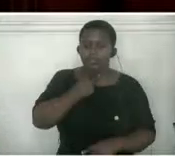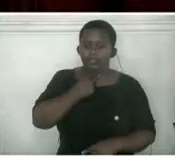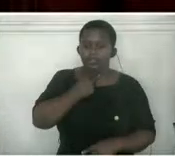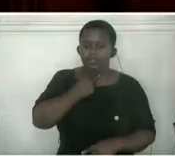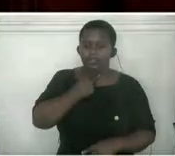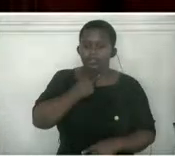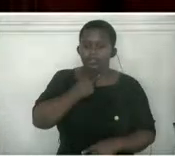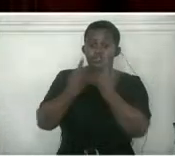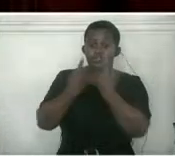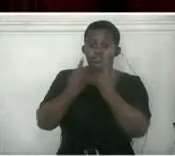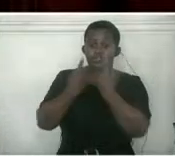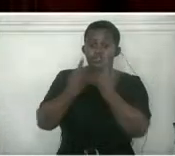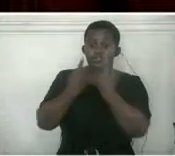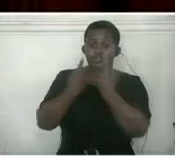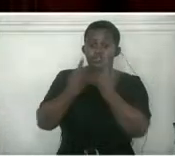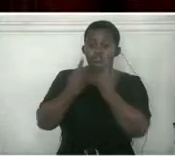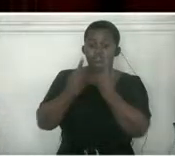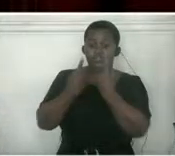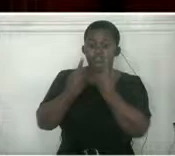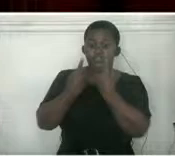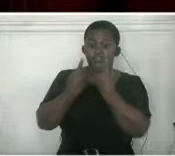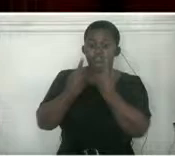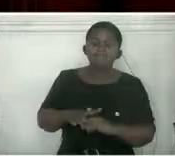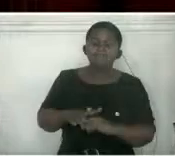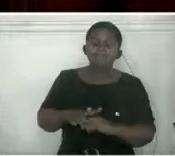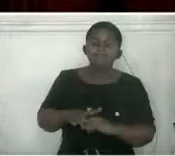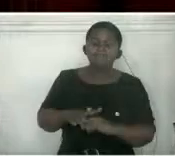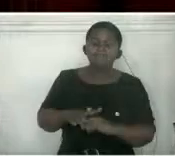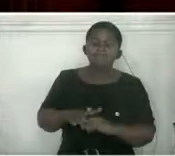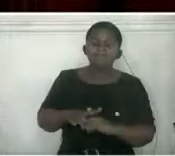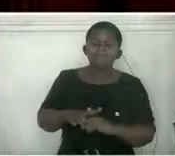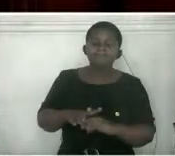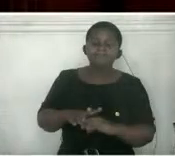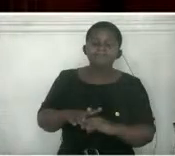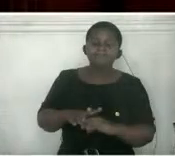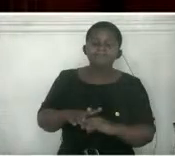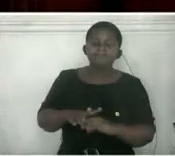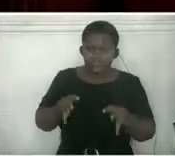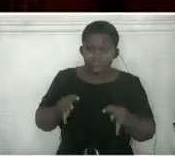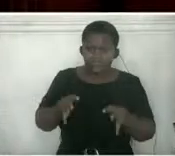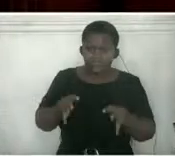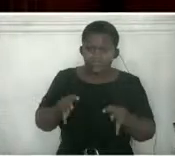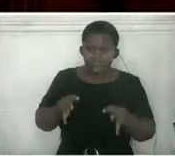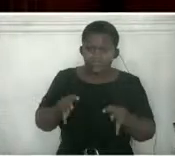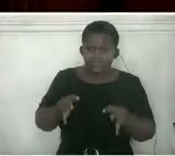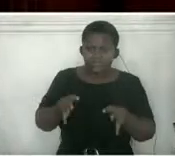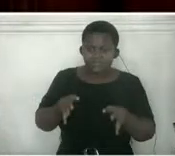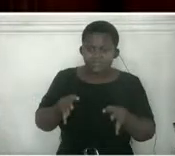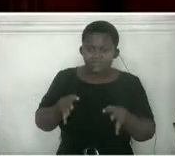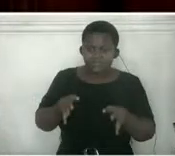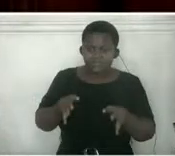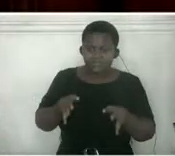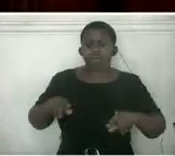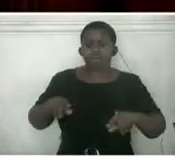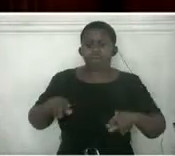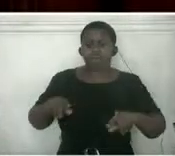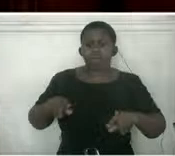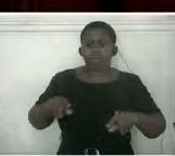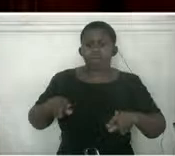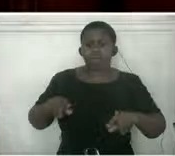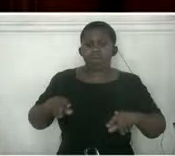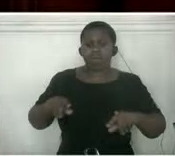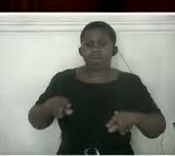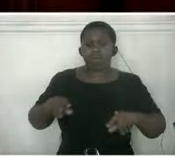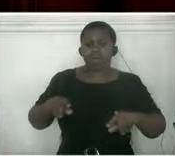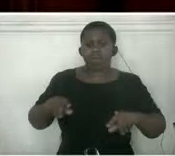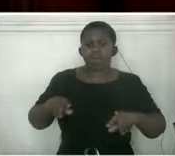we face and tough decisions we make will determine the trajectory of our